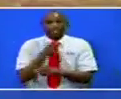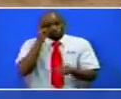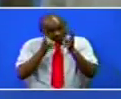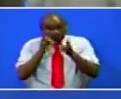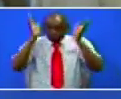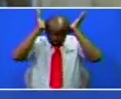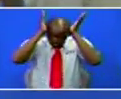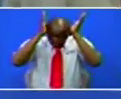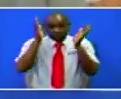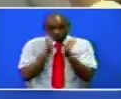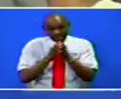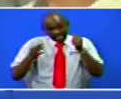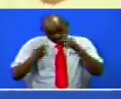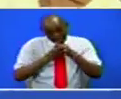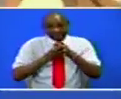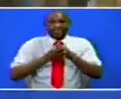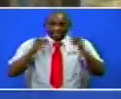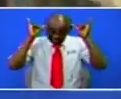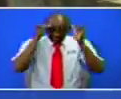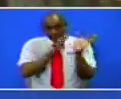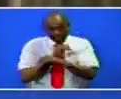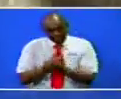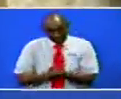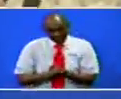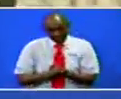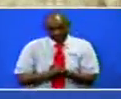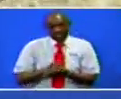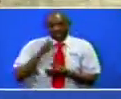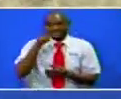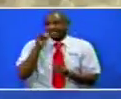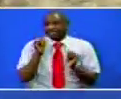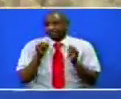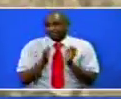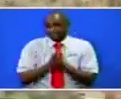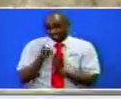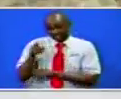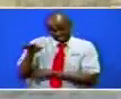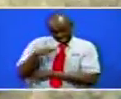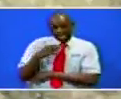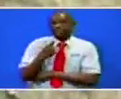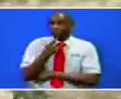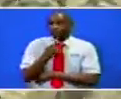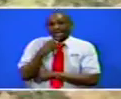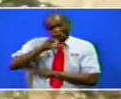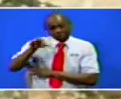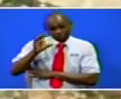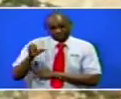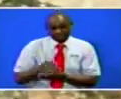donkeys and eight heads of cattle jo for ktn news inu turkan